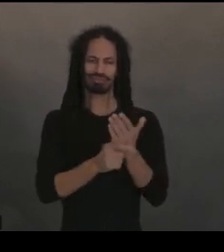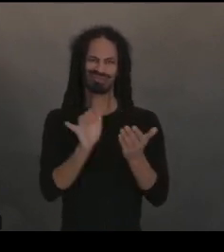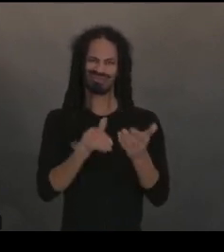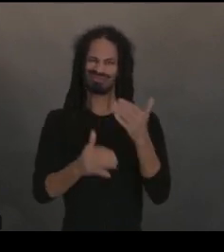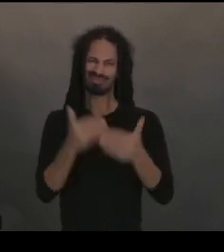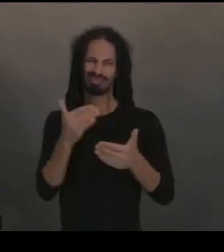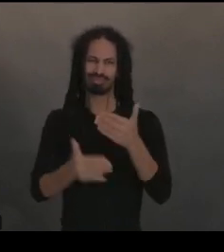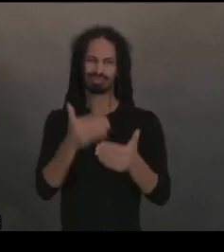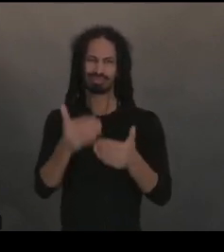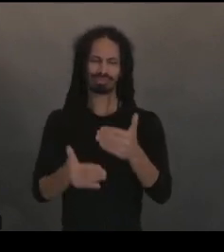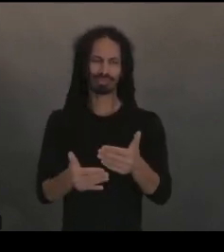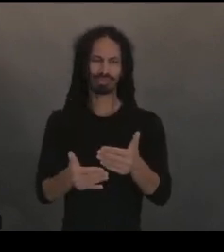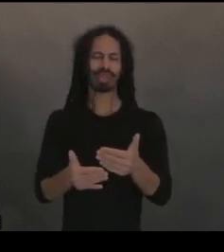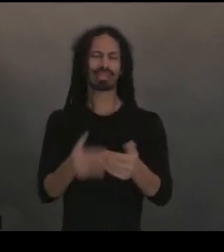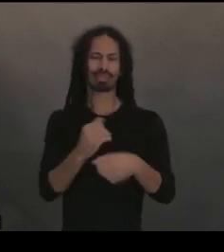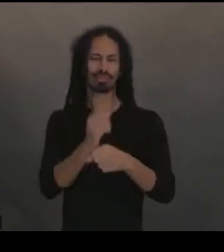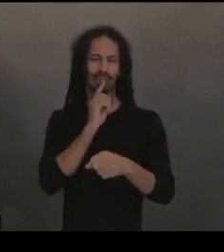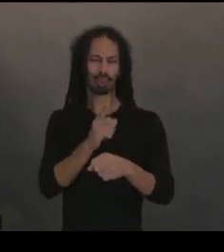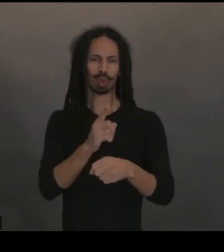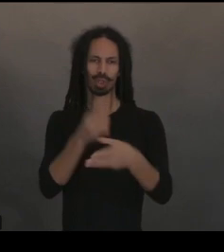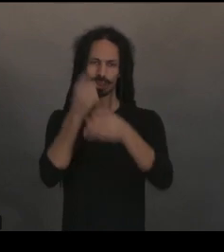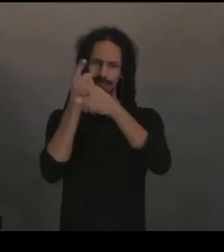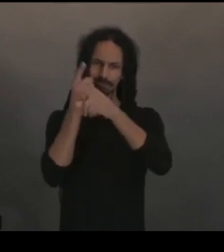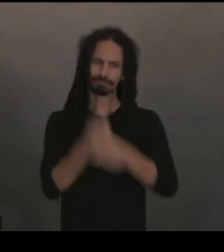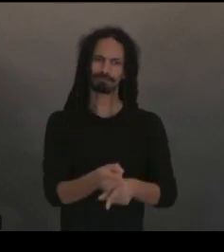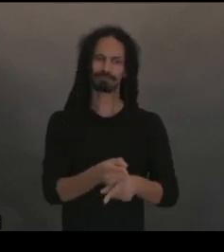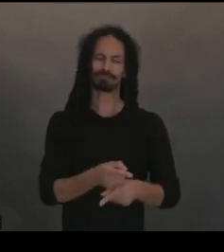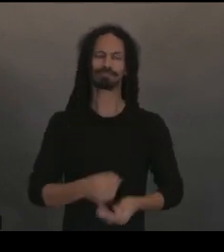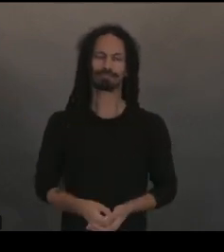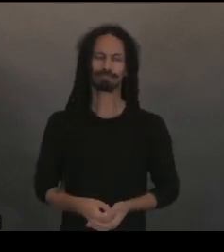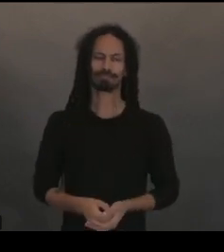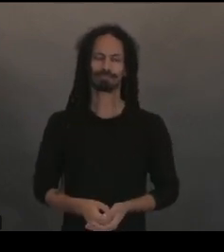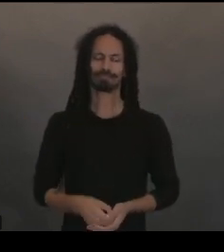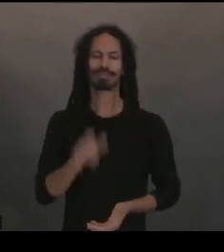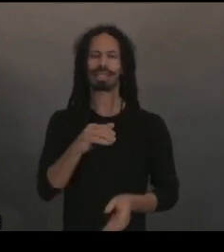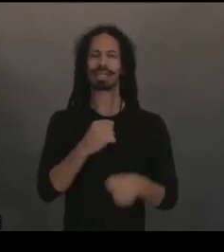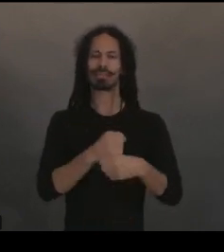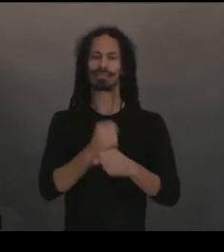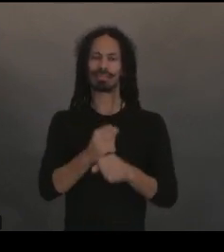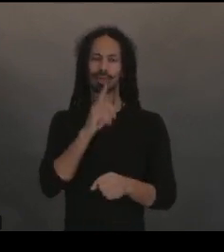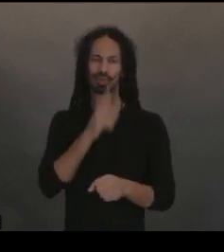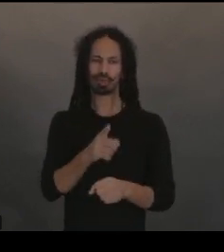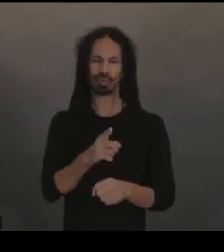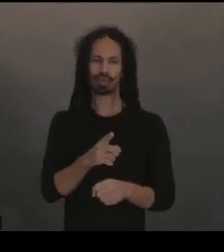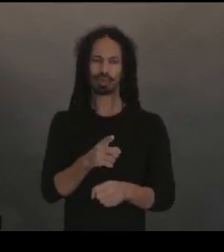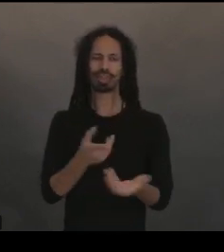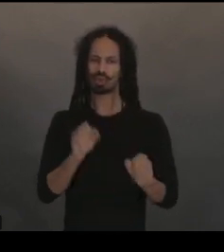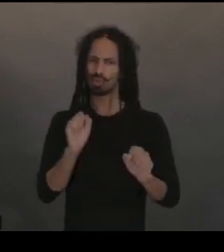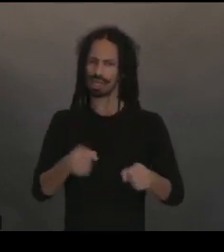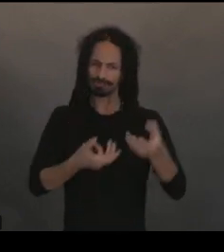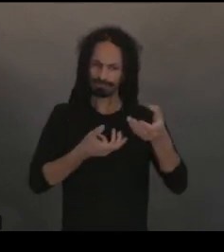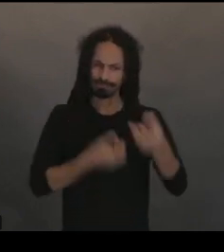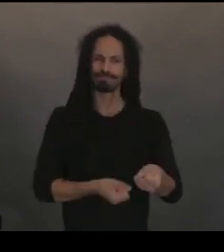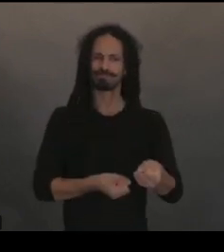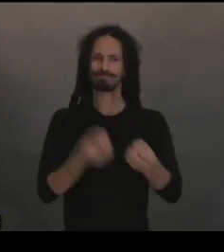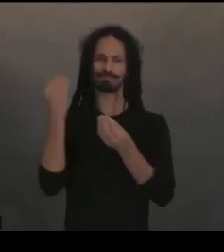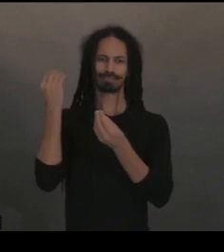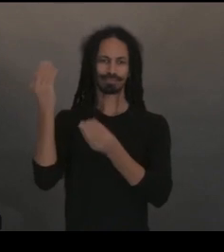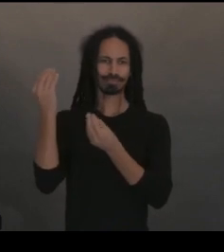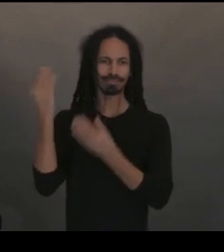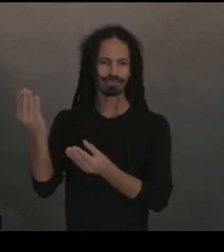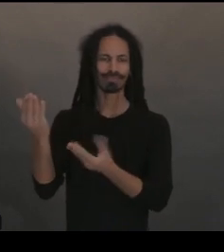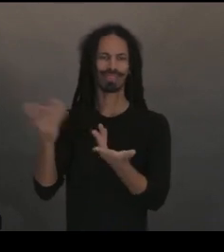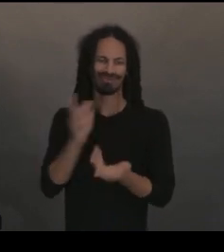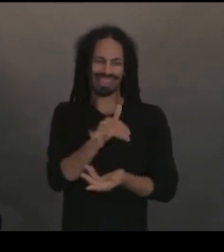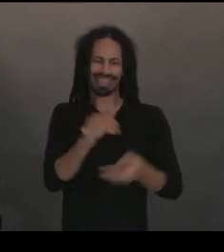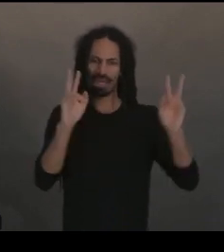to get their work published. And this ensures that it is a reliable source of information on a topic